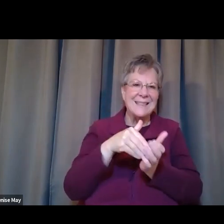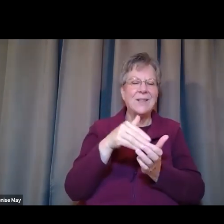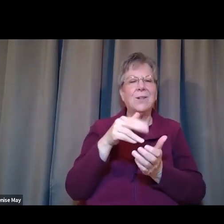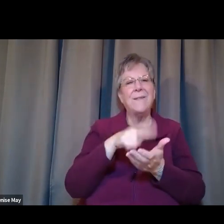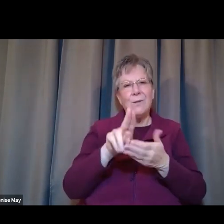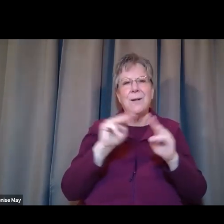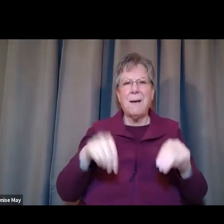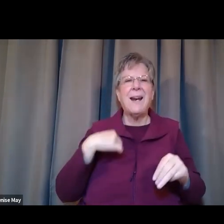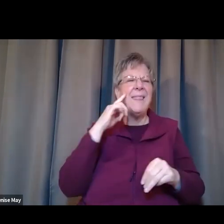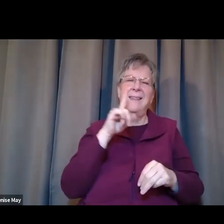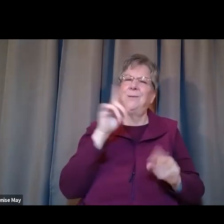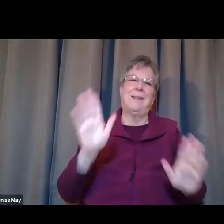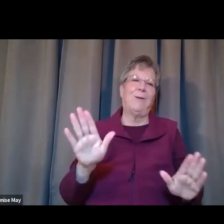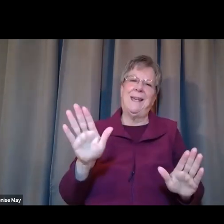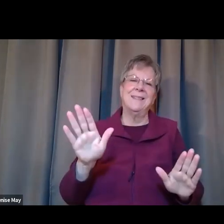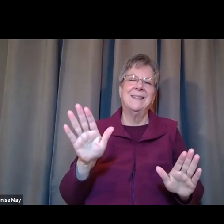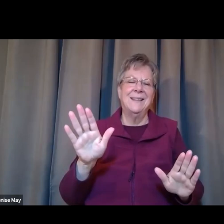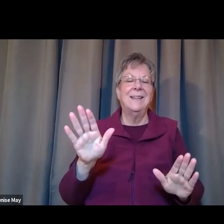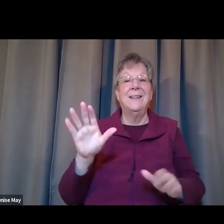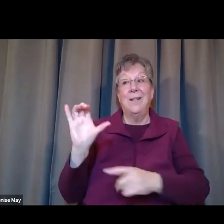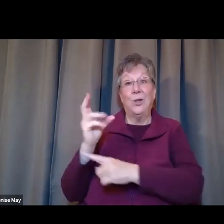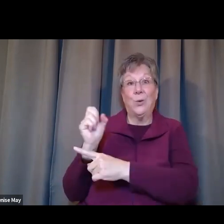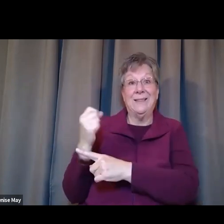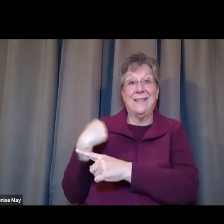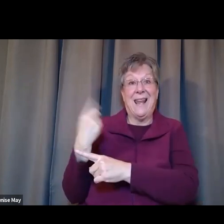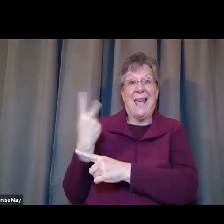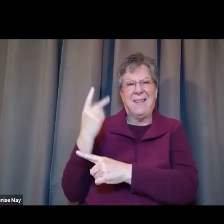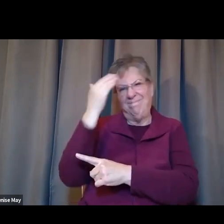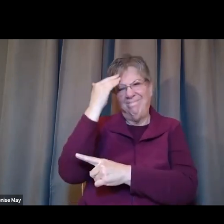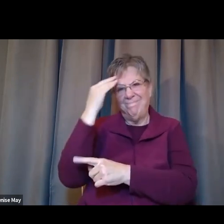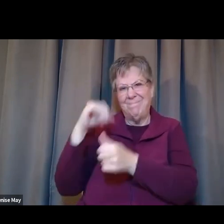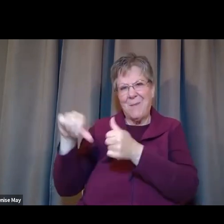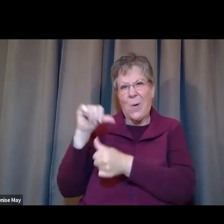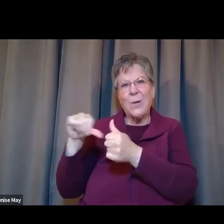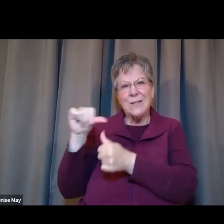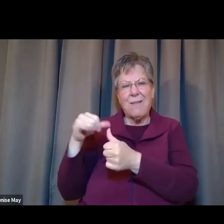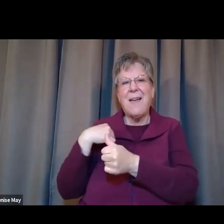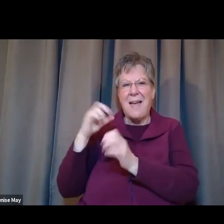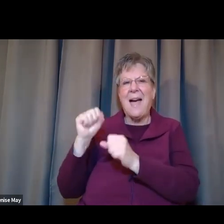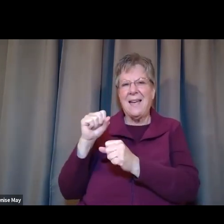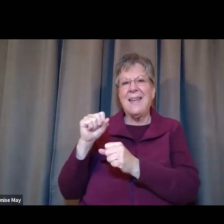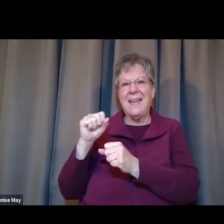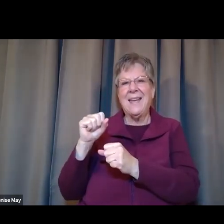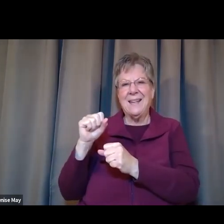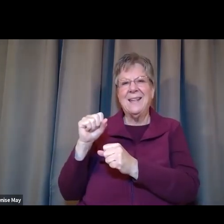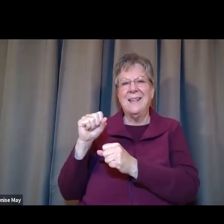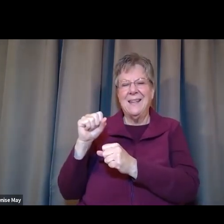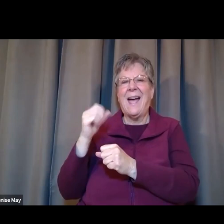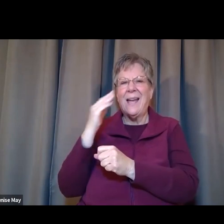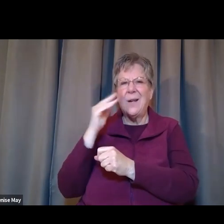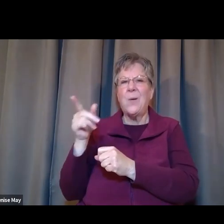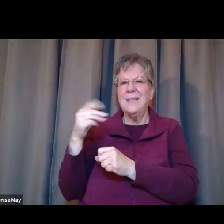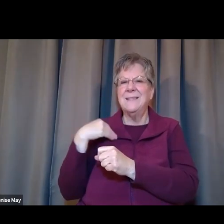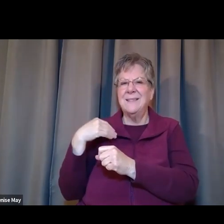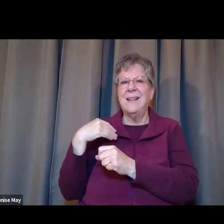it's really great. Chris and I go back quite a ways, and I can assure you, having had a lot of experience with him on